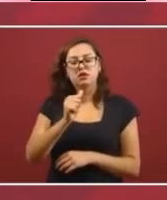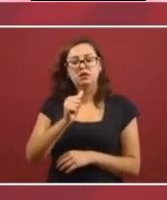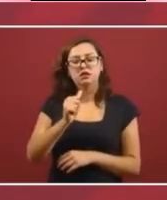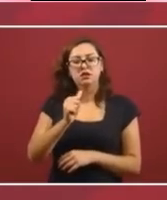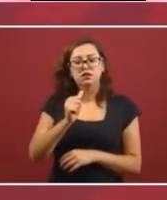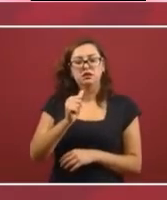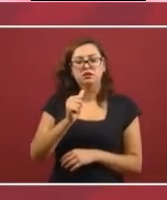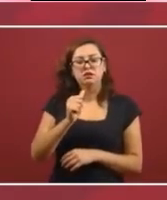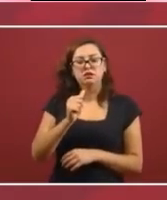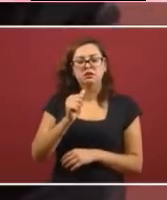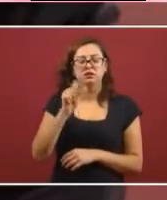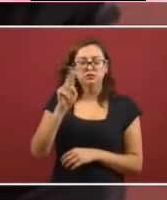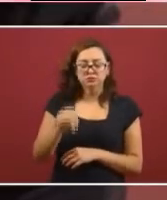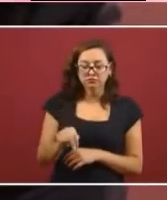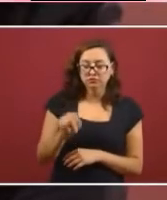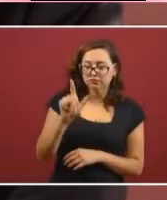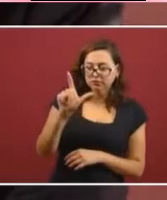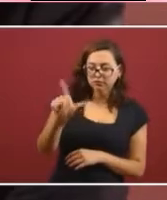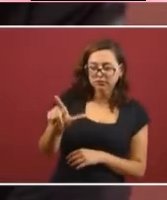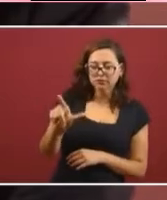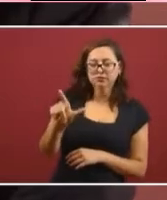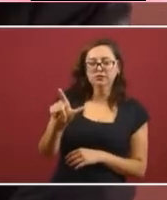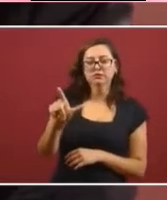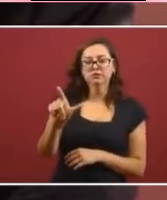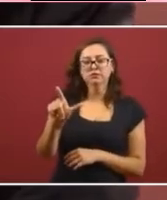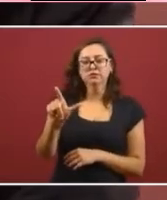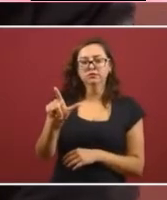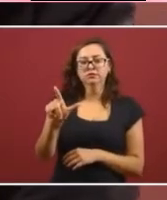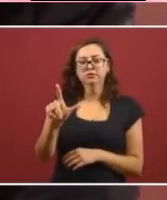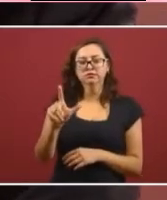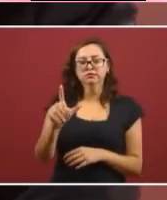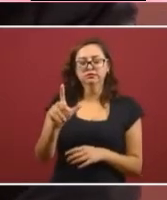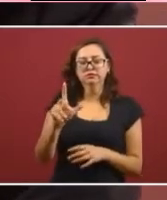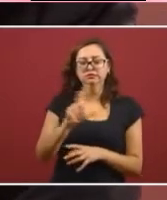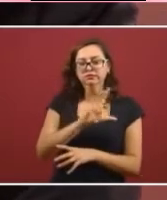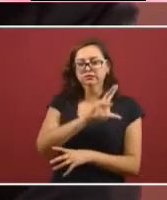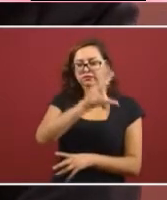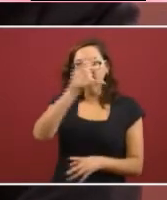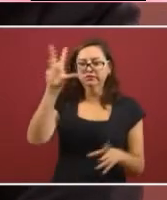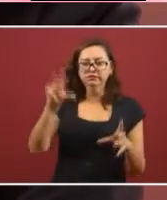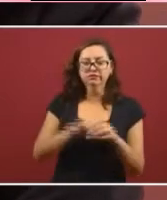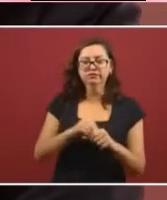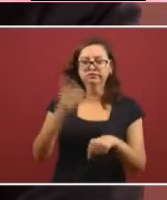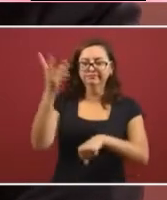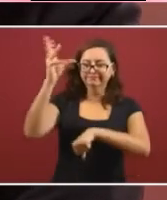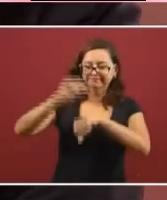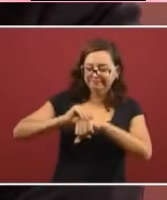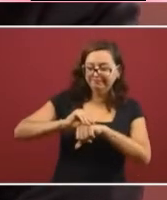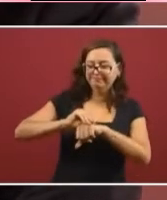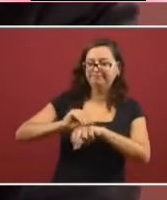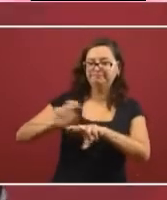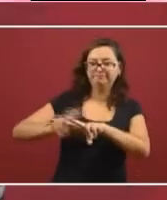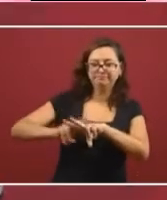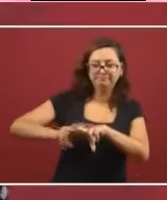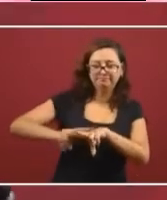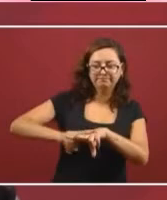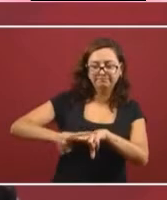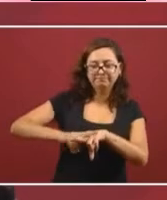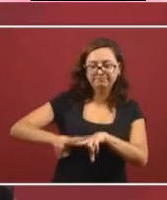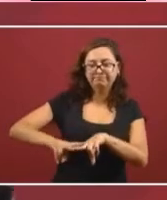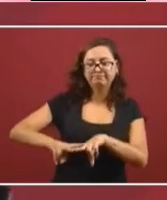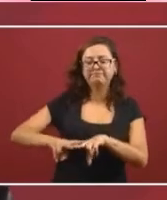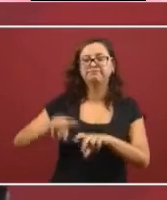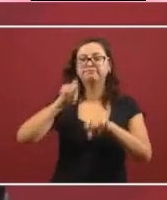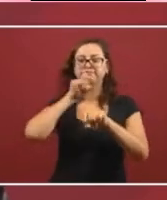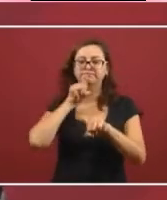to give to Nuevo León todos los derechos all the rights for the